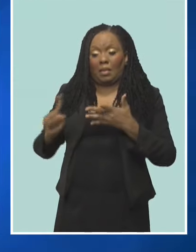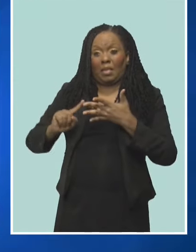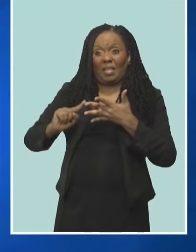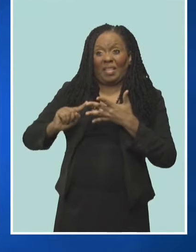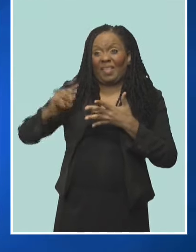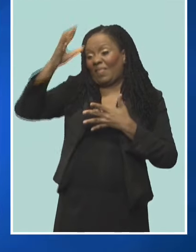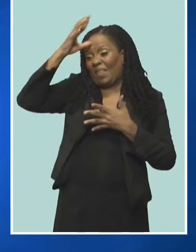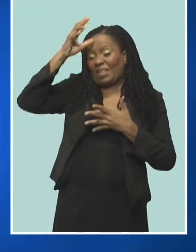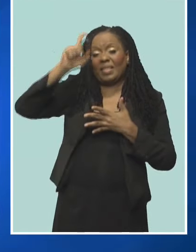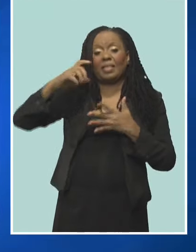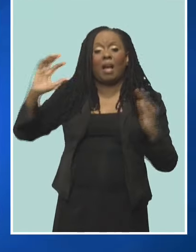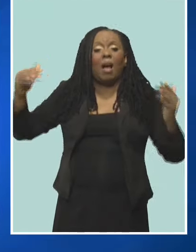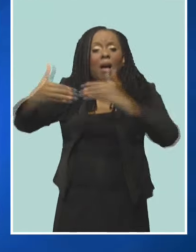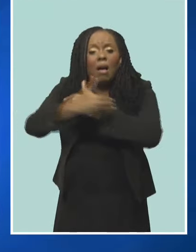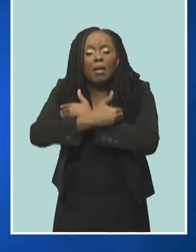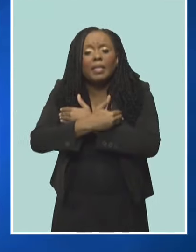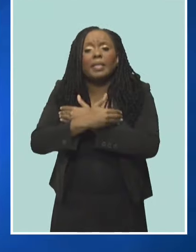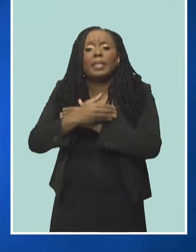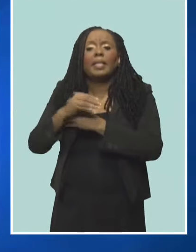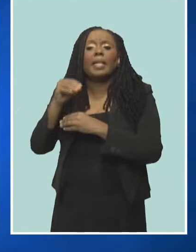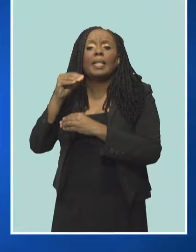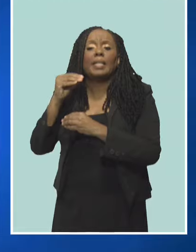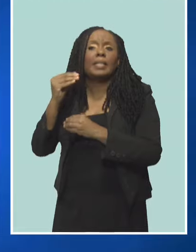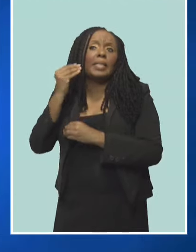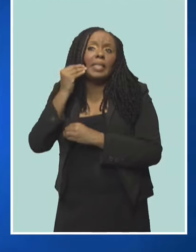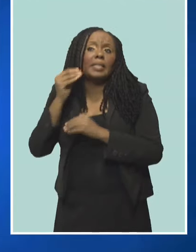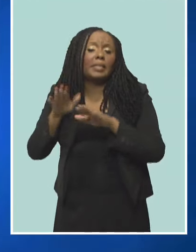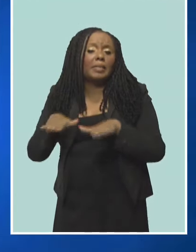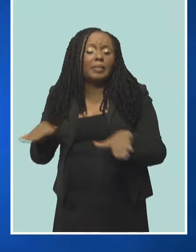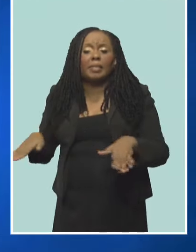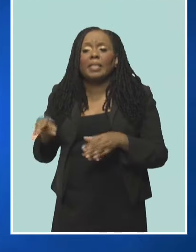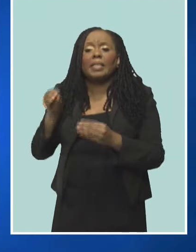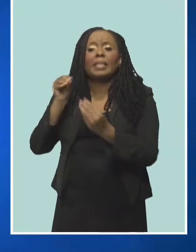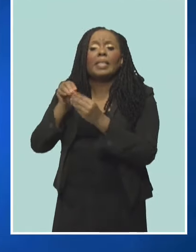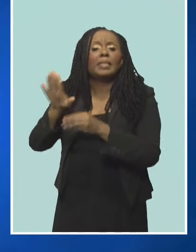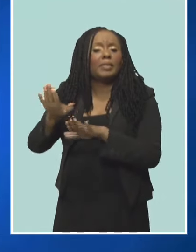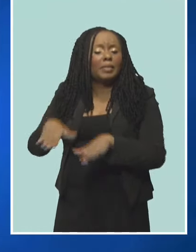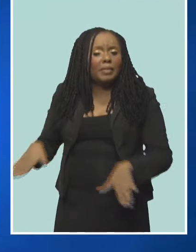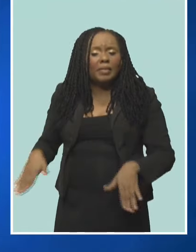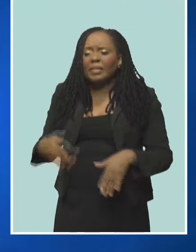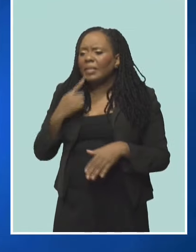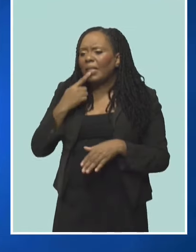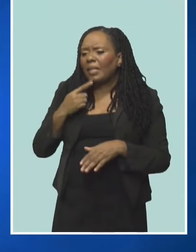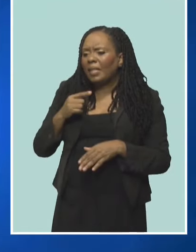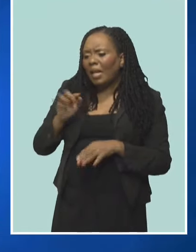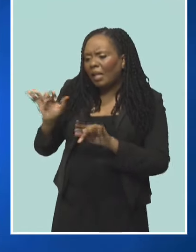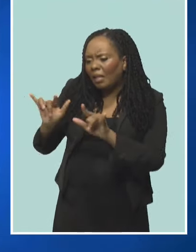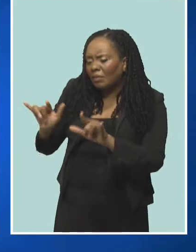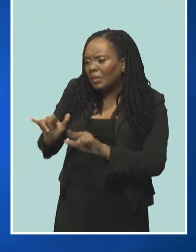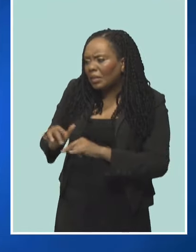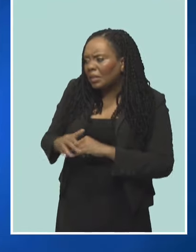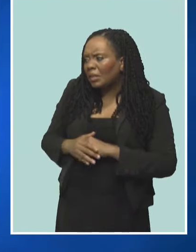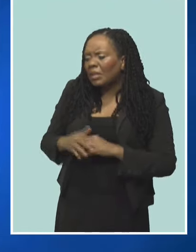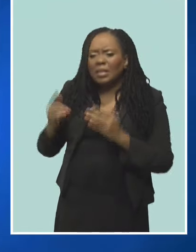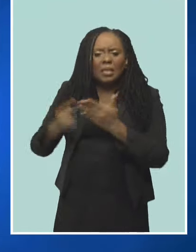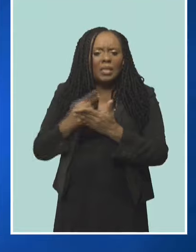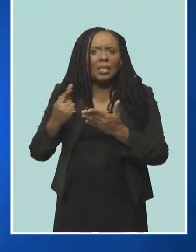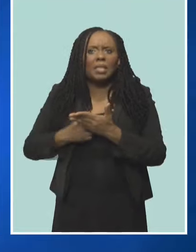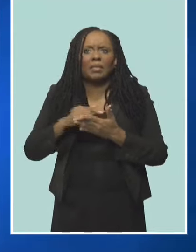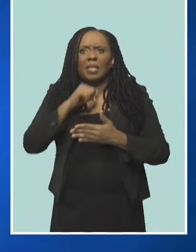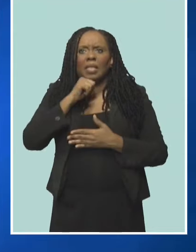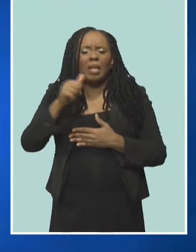children, kissing children, letting the children know that you love them, saying, I love you. Some of the things that in Barbados tradition you don't usually